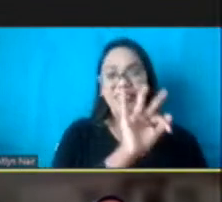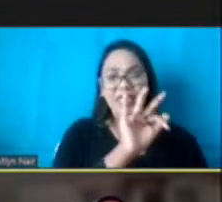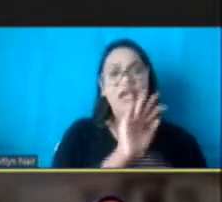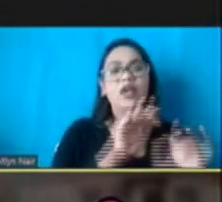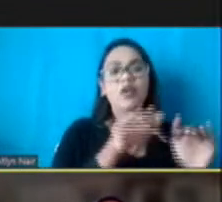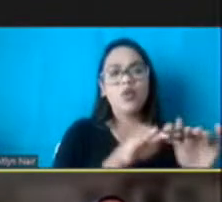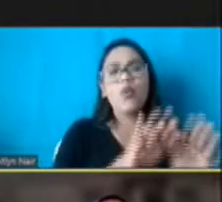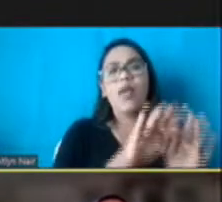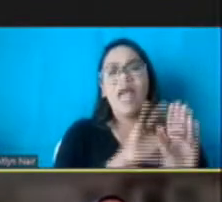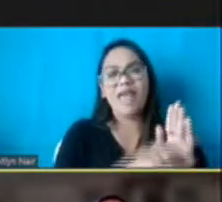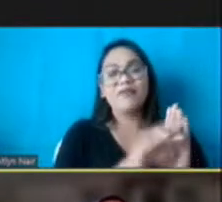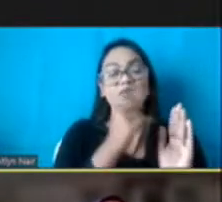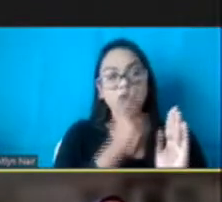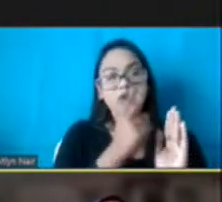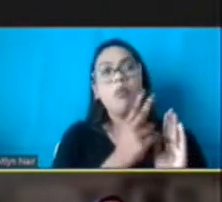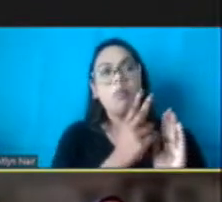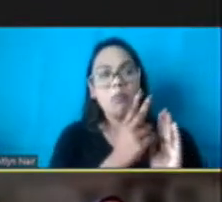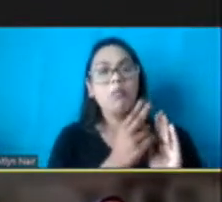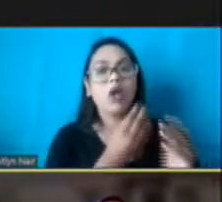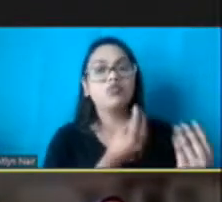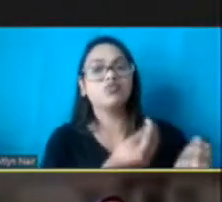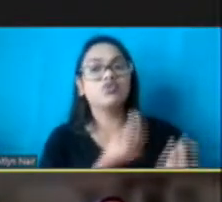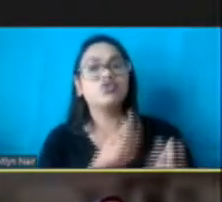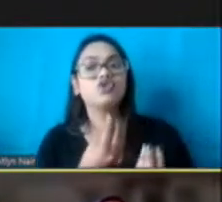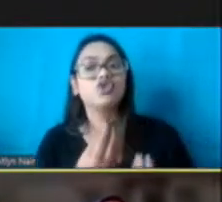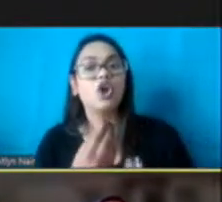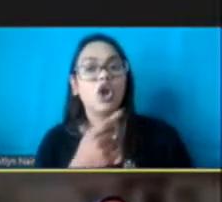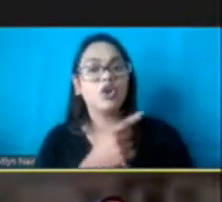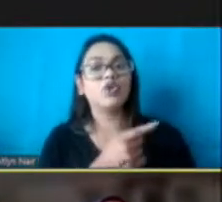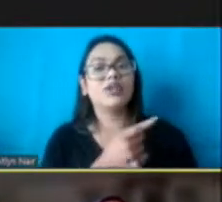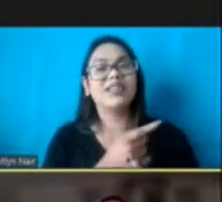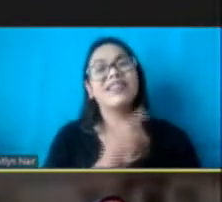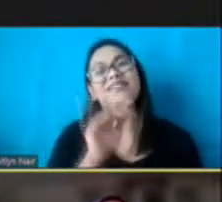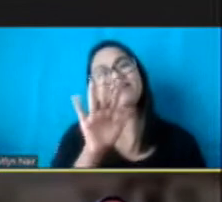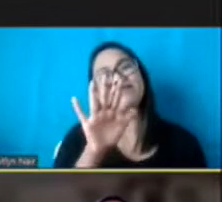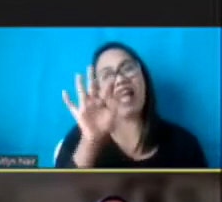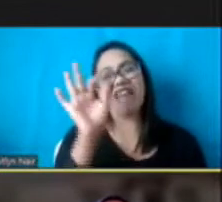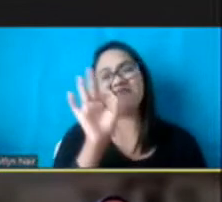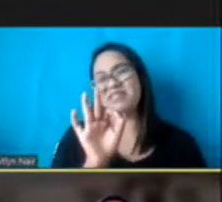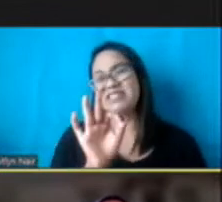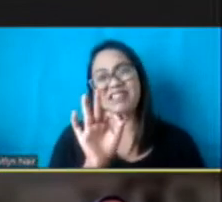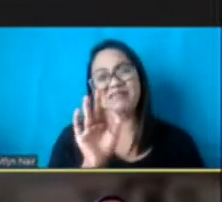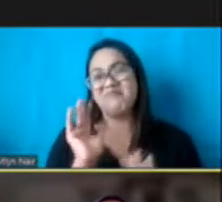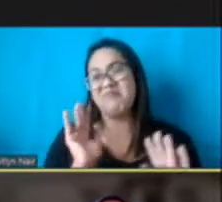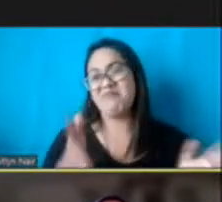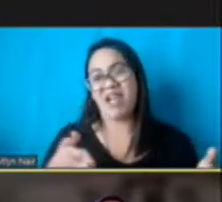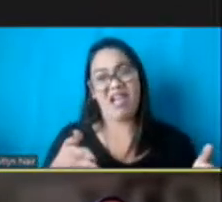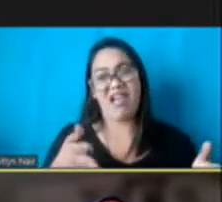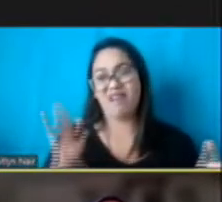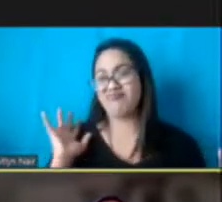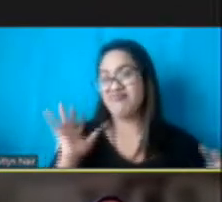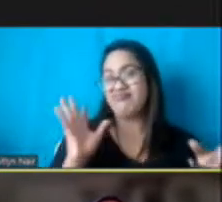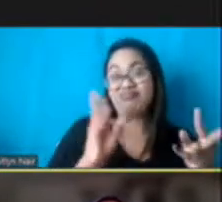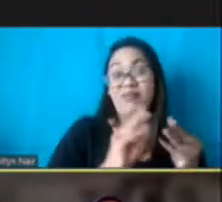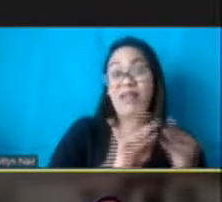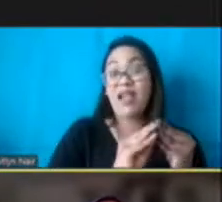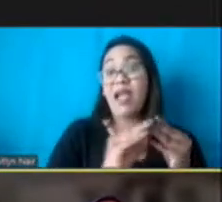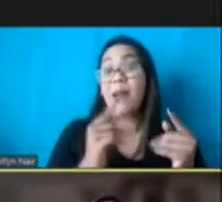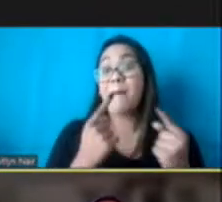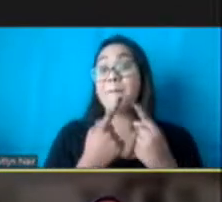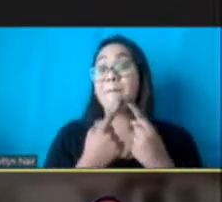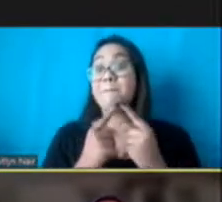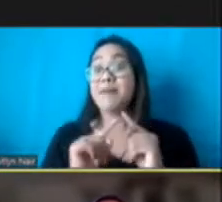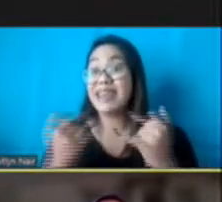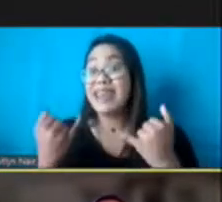children. In terms of admissions, children made up around 5% of admission throughout the pandemic. However, in this 4th